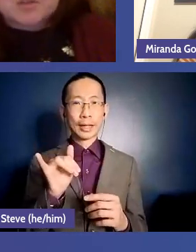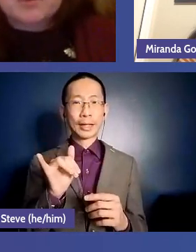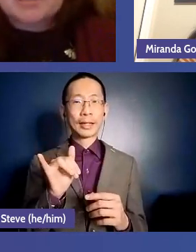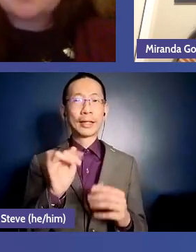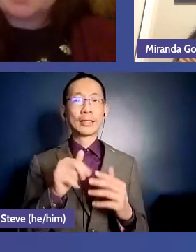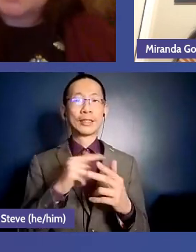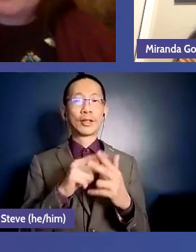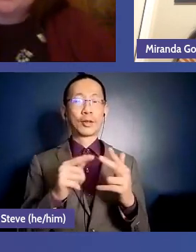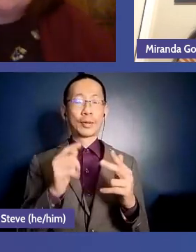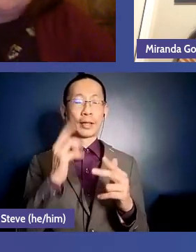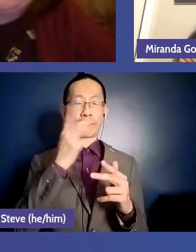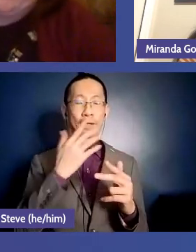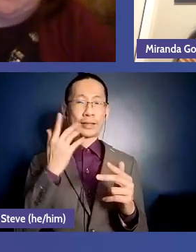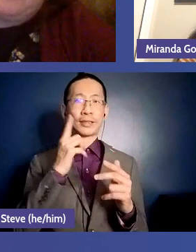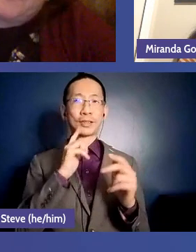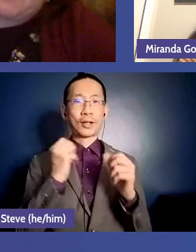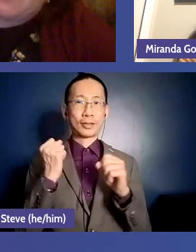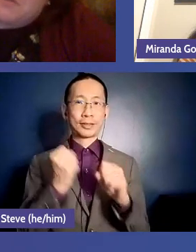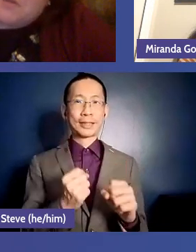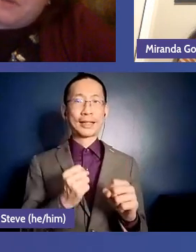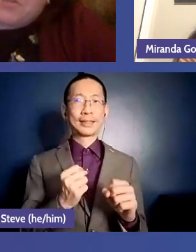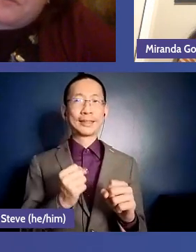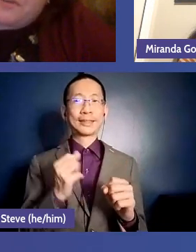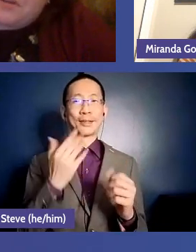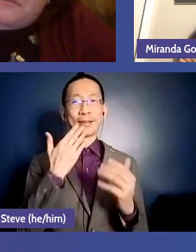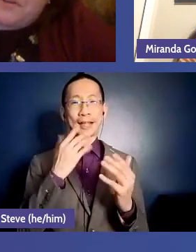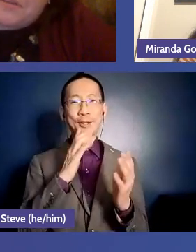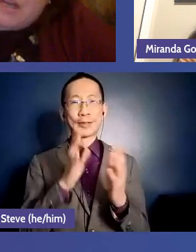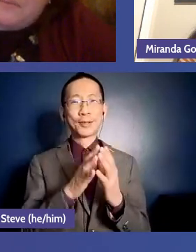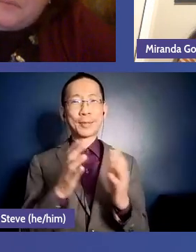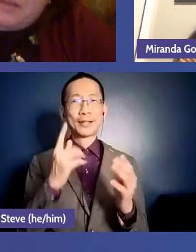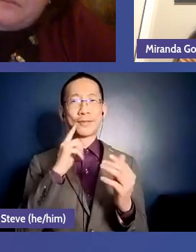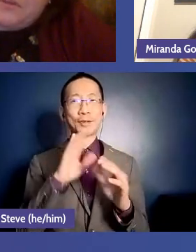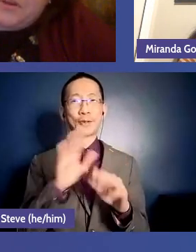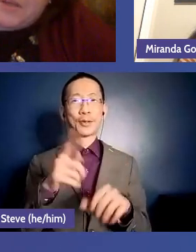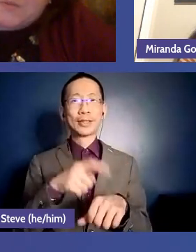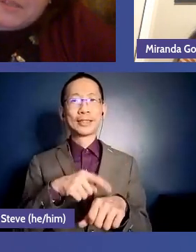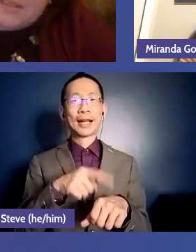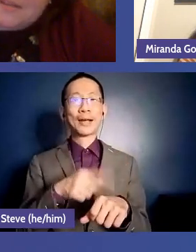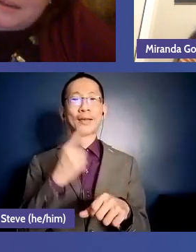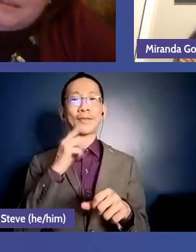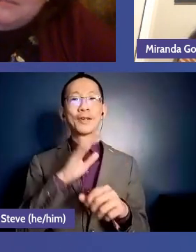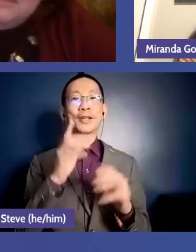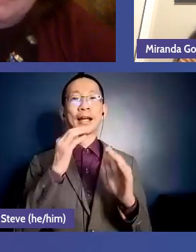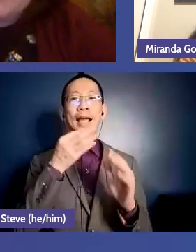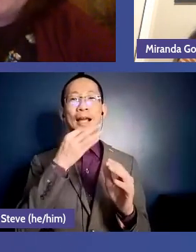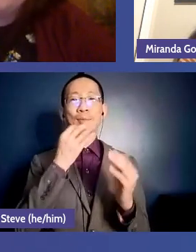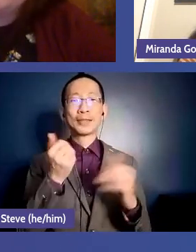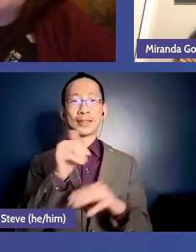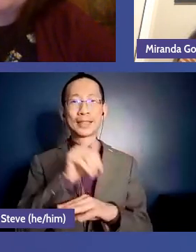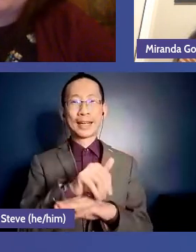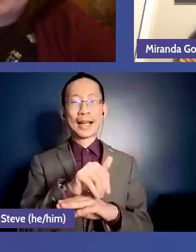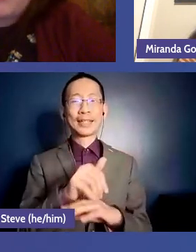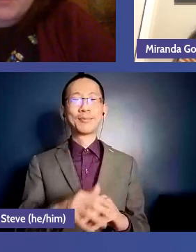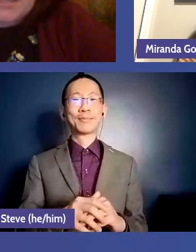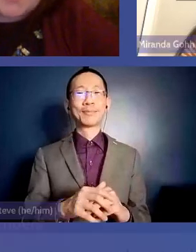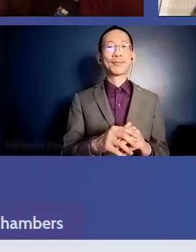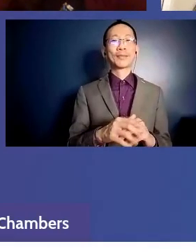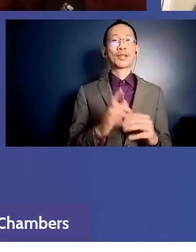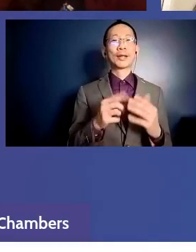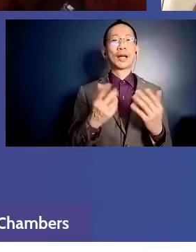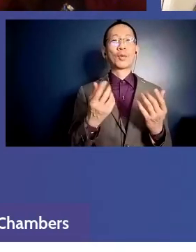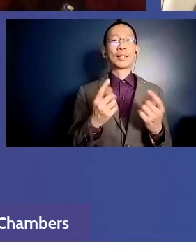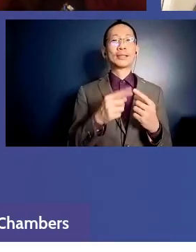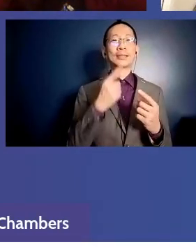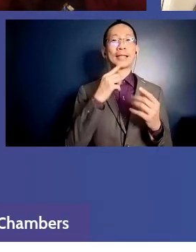three faces are pretty stunning to me. So thank you so much for your time and for your expertise tonight. So what I would like to